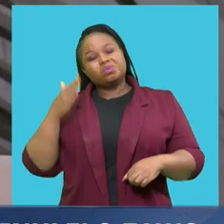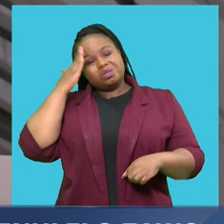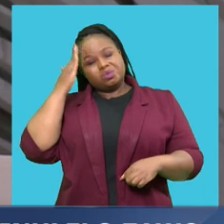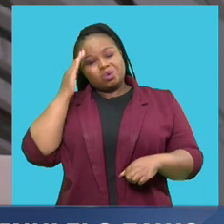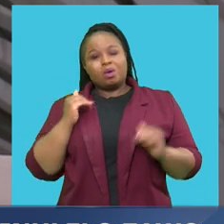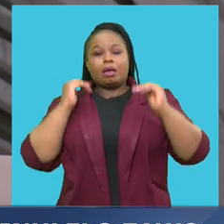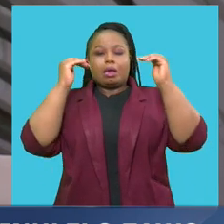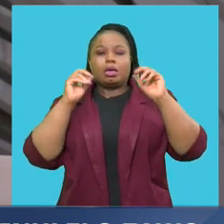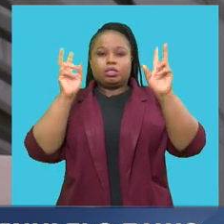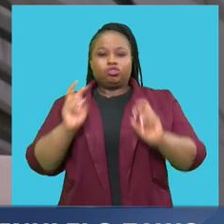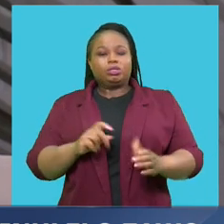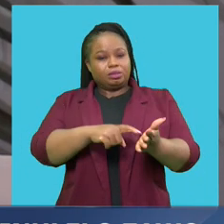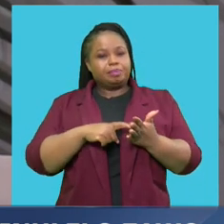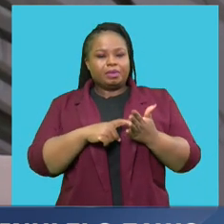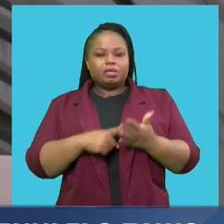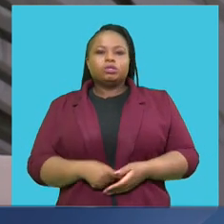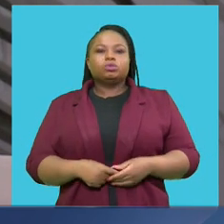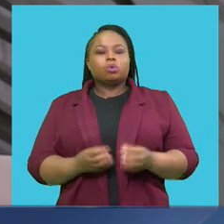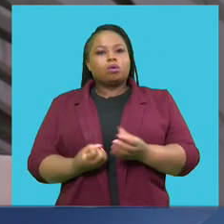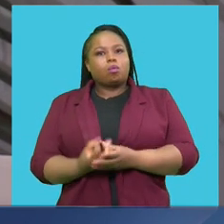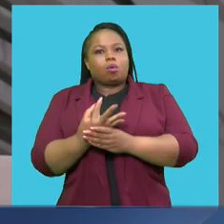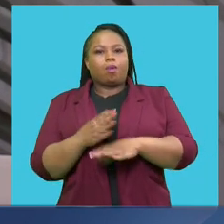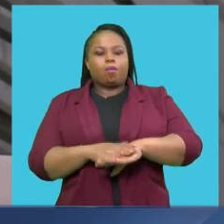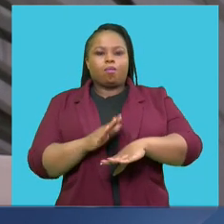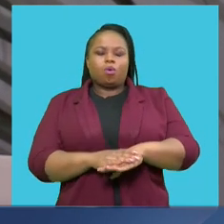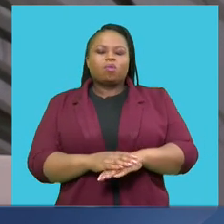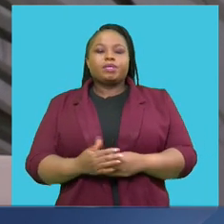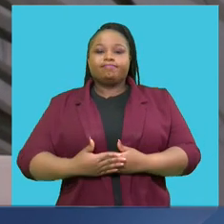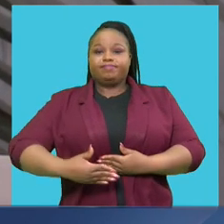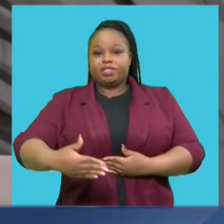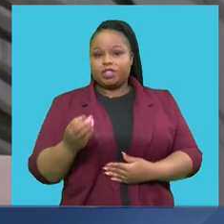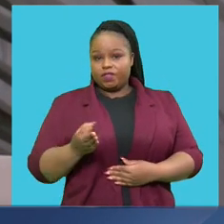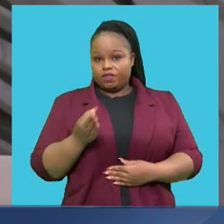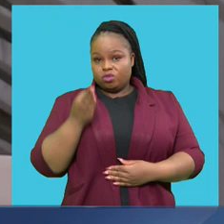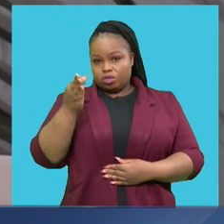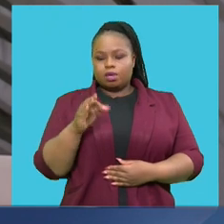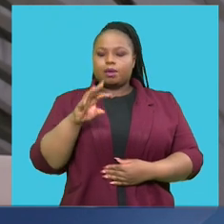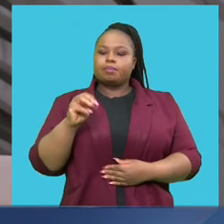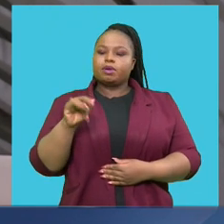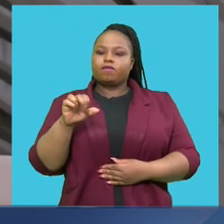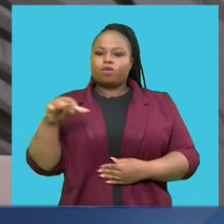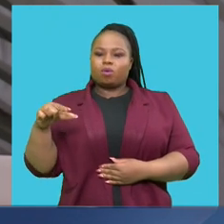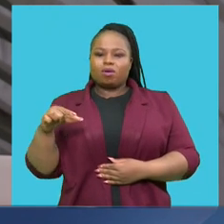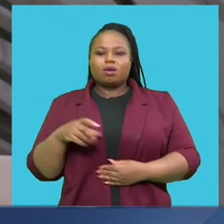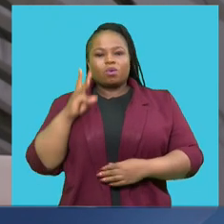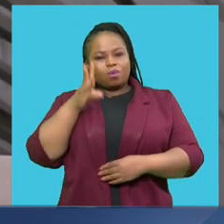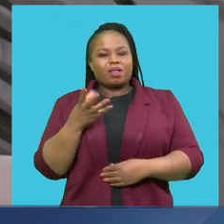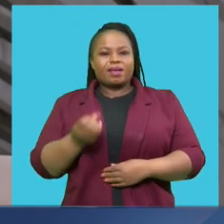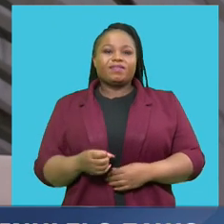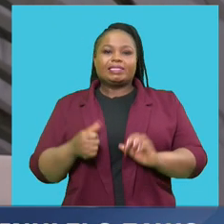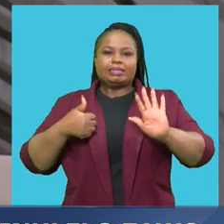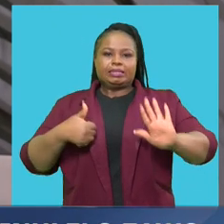demand and rapid population growth, in the near future, Mirafong will be seeing at least 6 solar